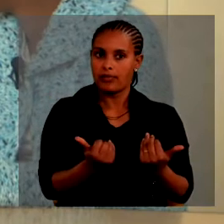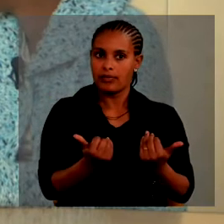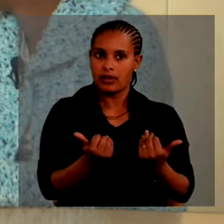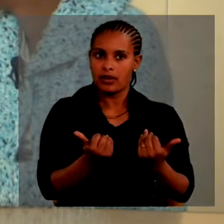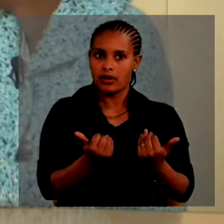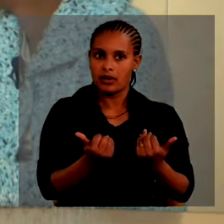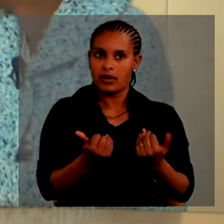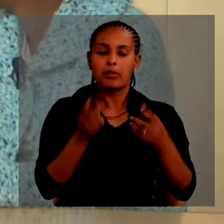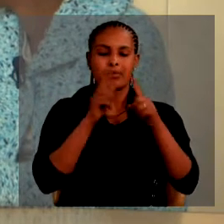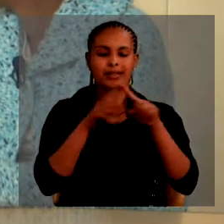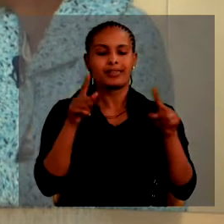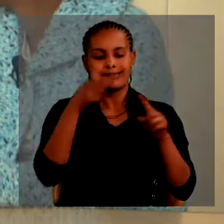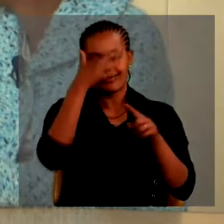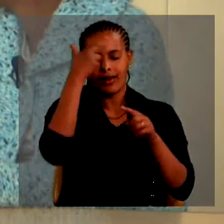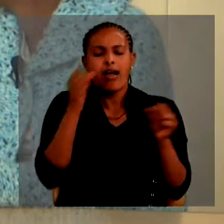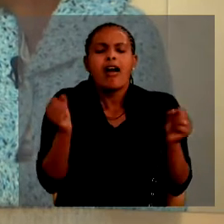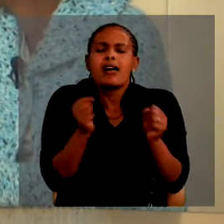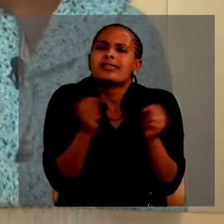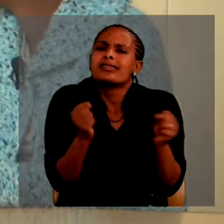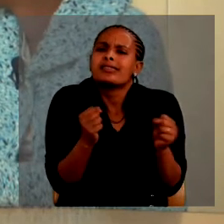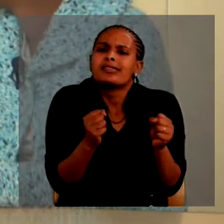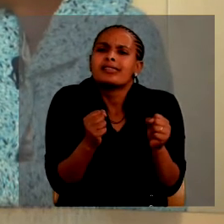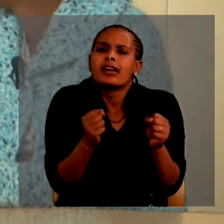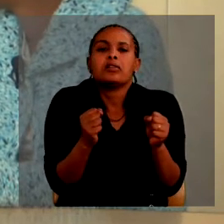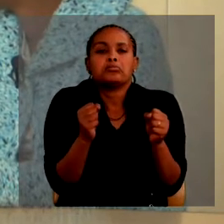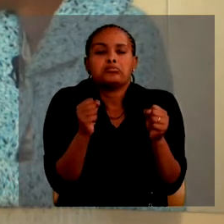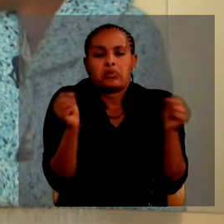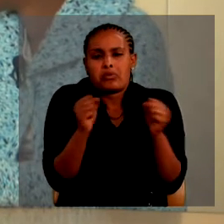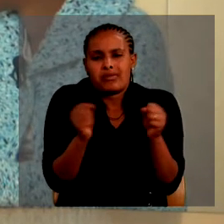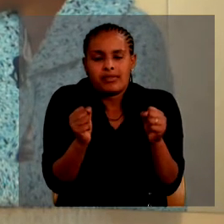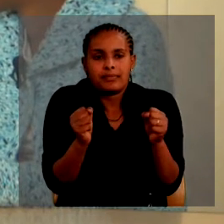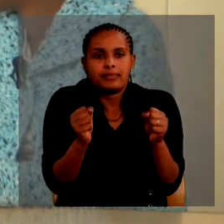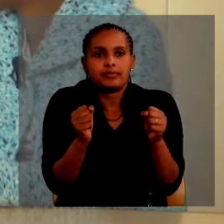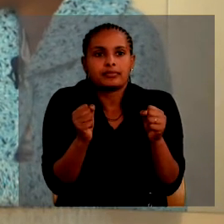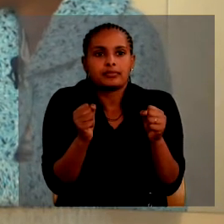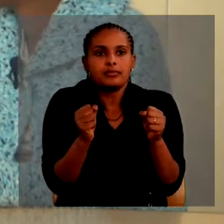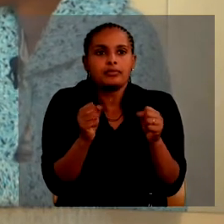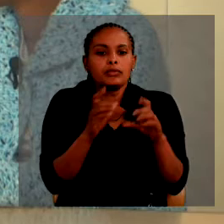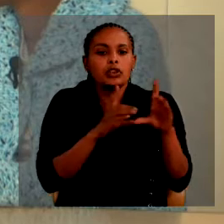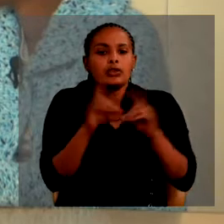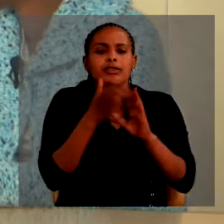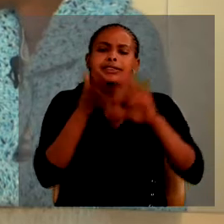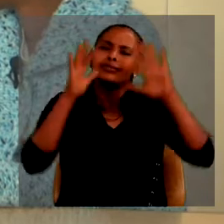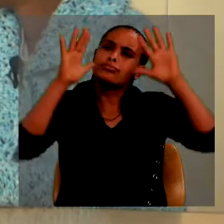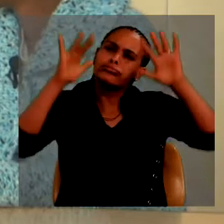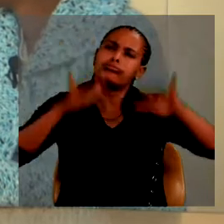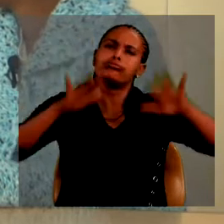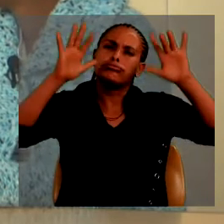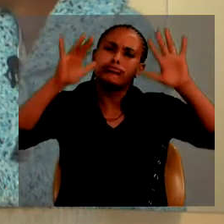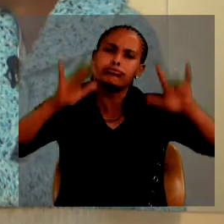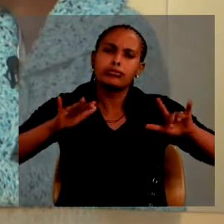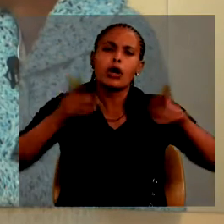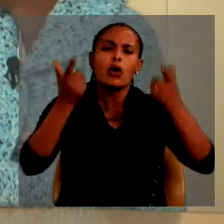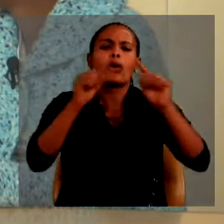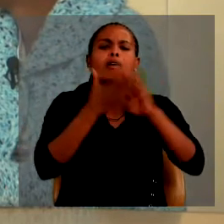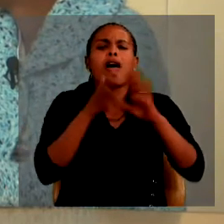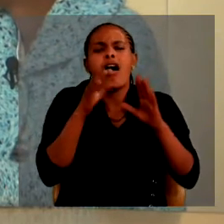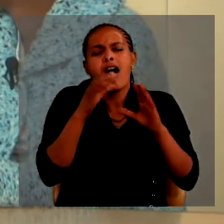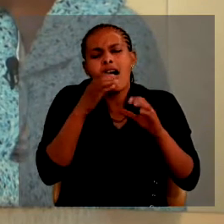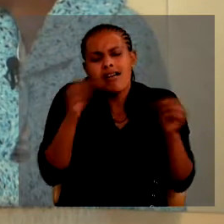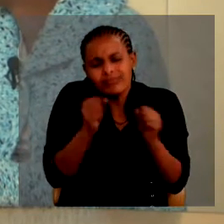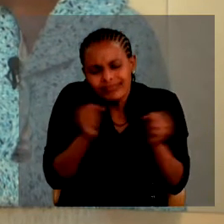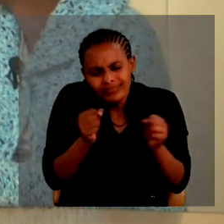but because it's cold, people think it is winter. During the rainy season, when it is very